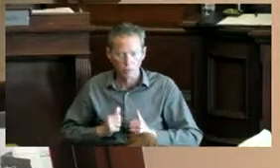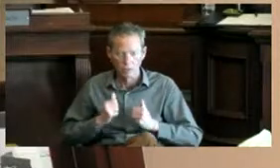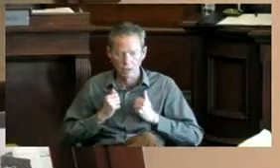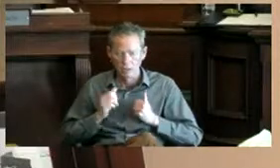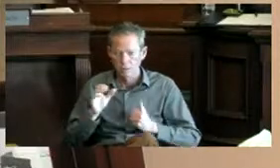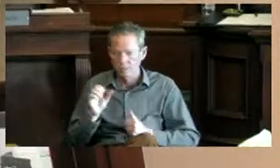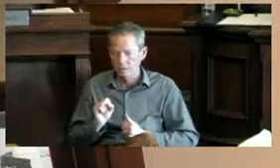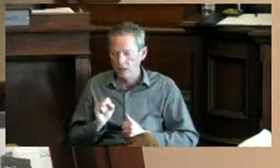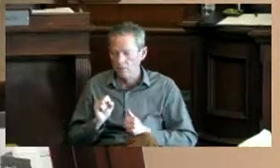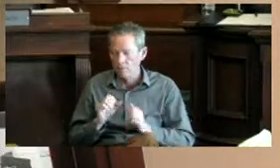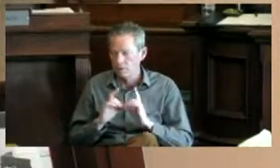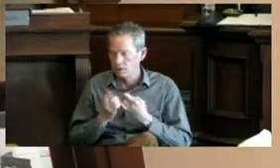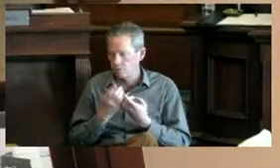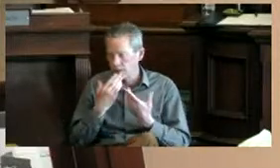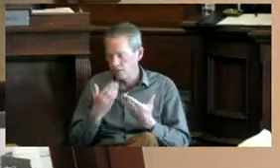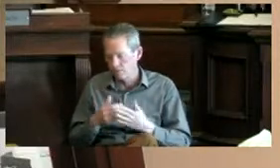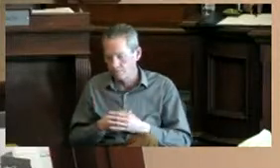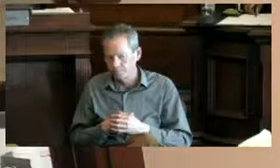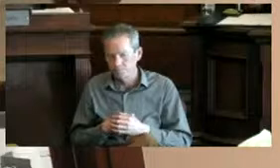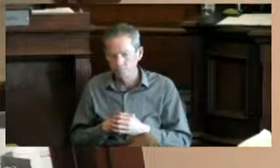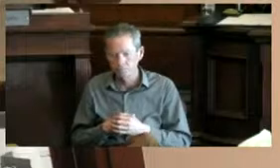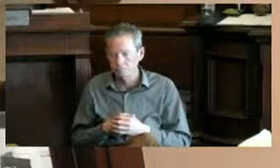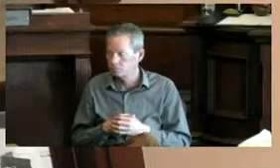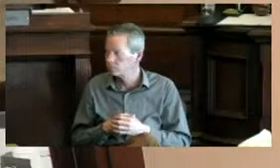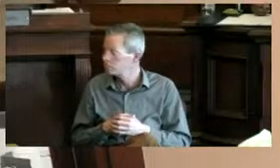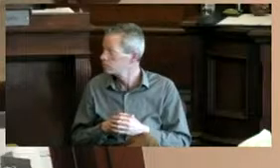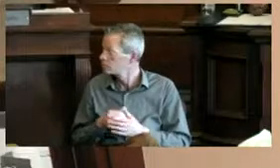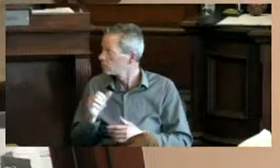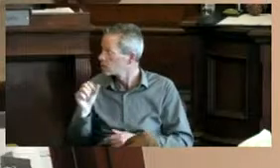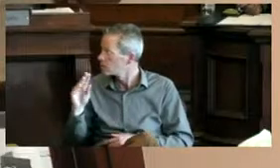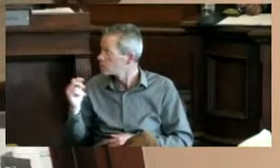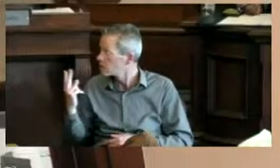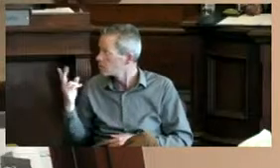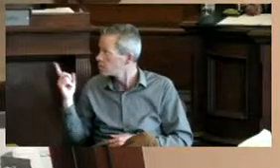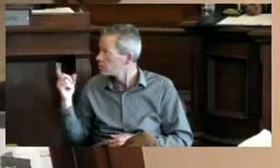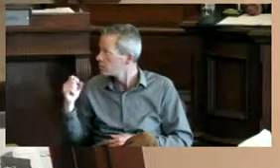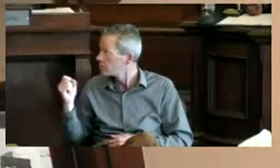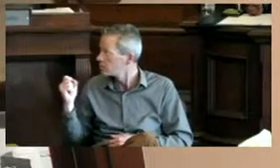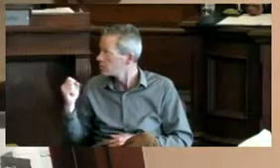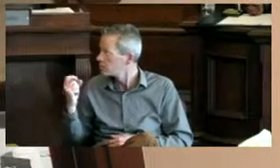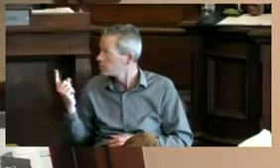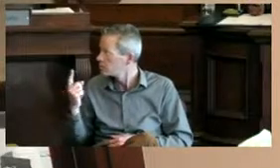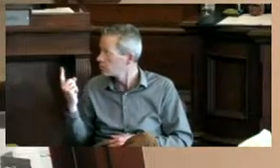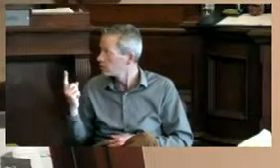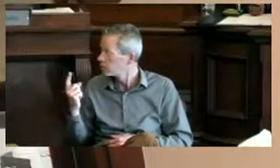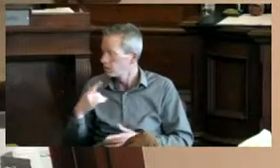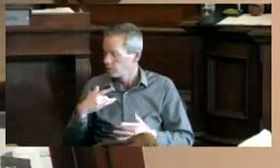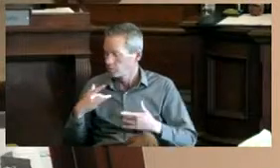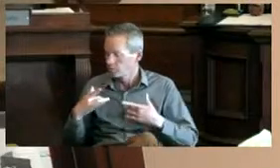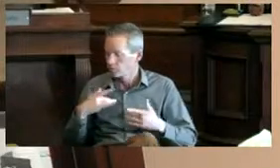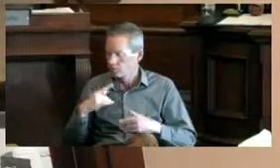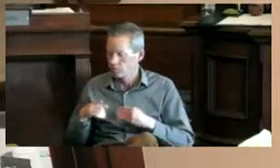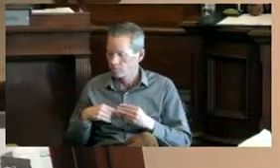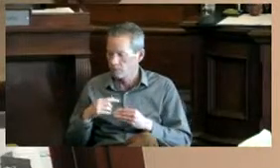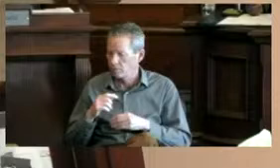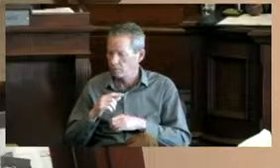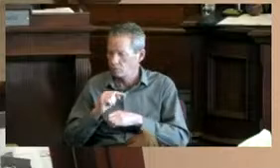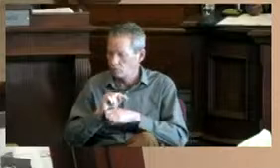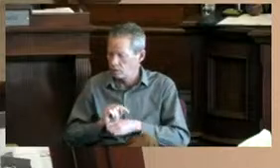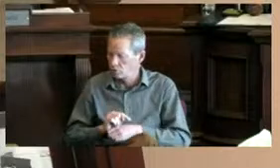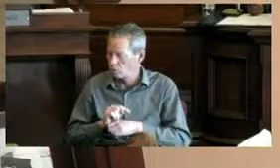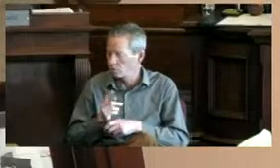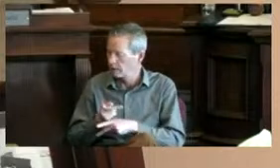South District. Thank you. And Councilmember Smith? Yes. I'm always just concerned about the traditional